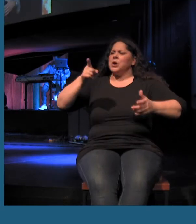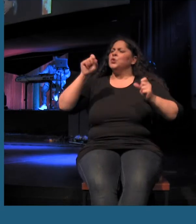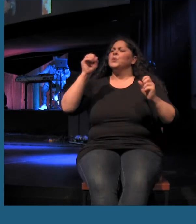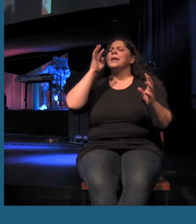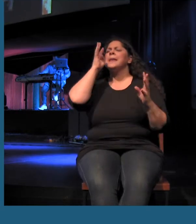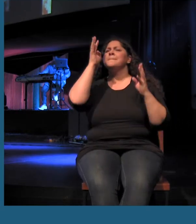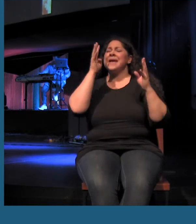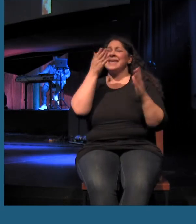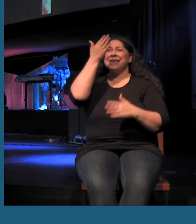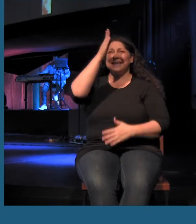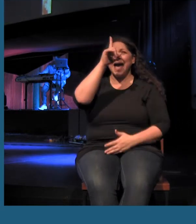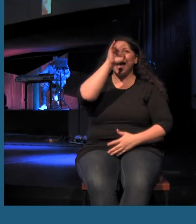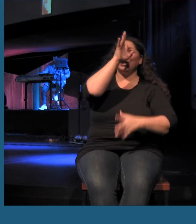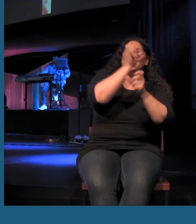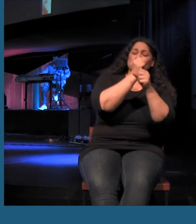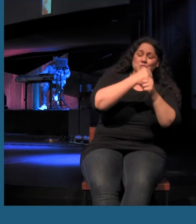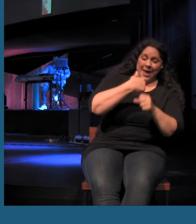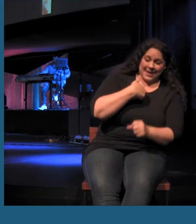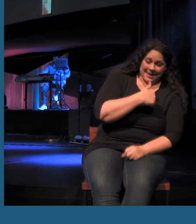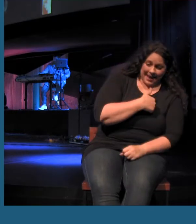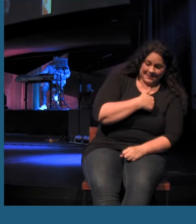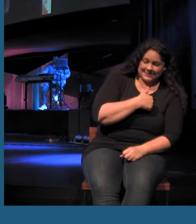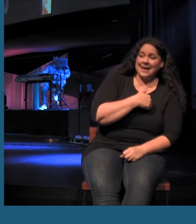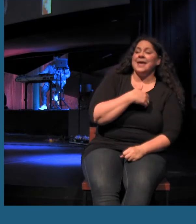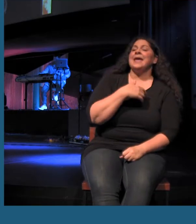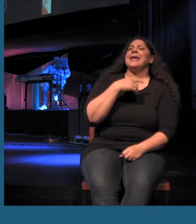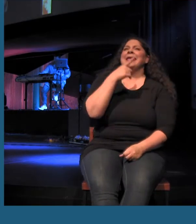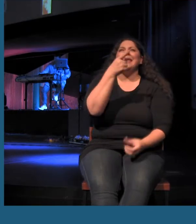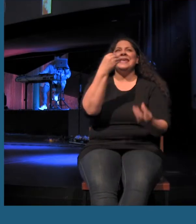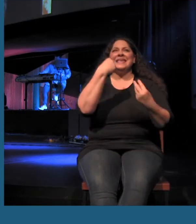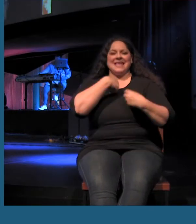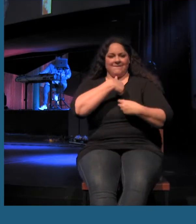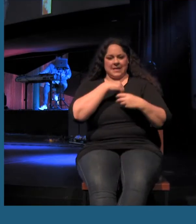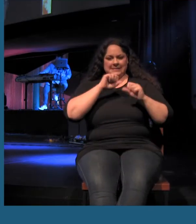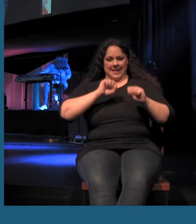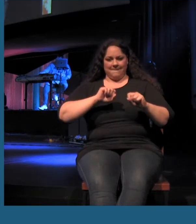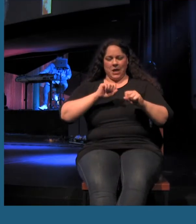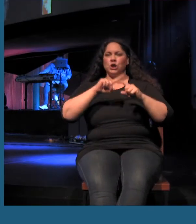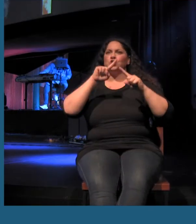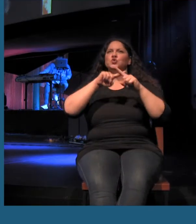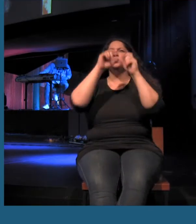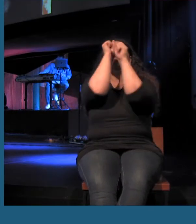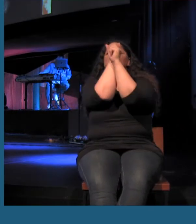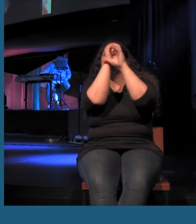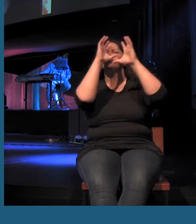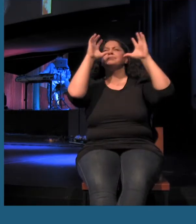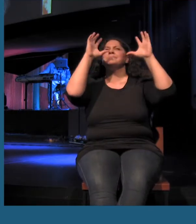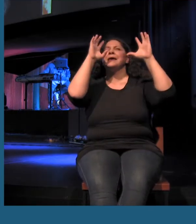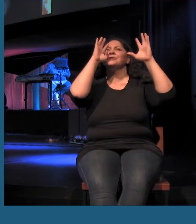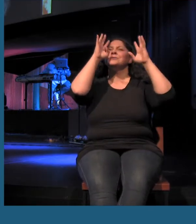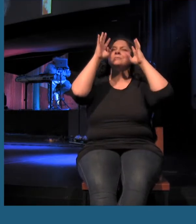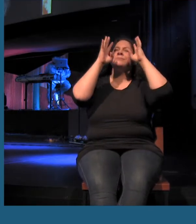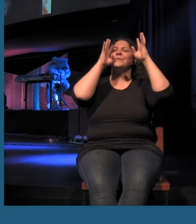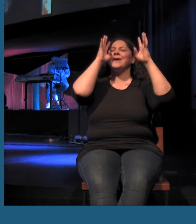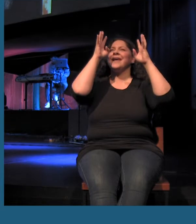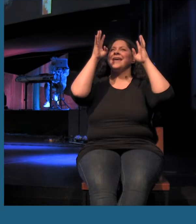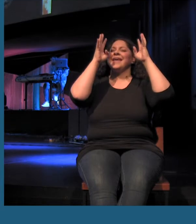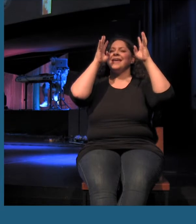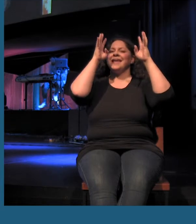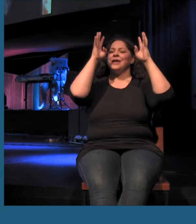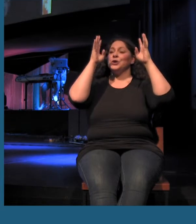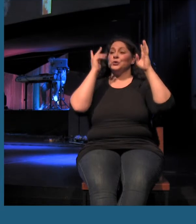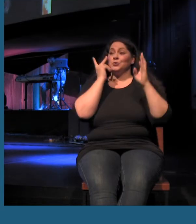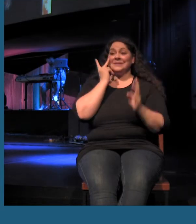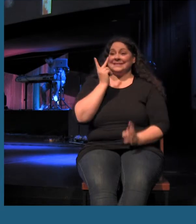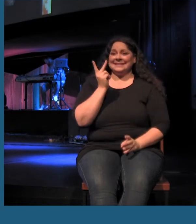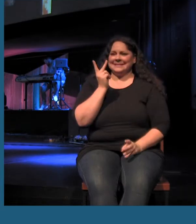We've been created by God. He's given us this ability called imagination, and it's this special ability to